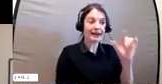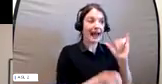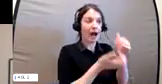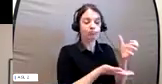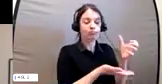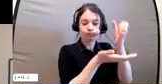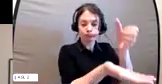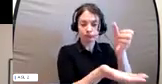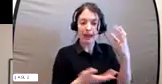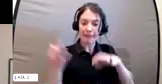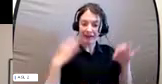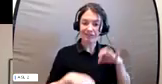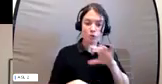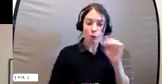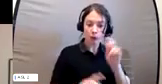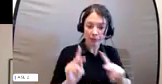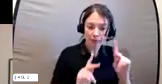that incite